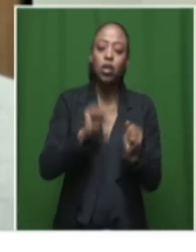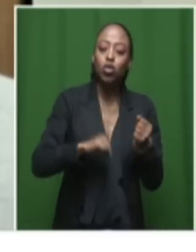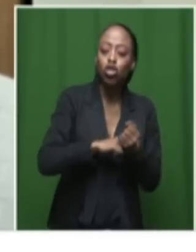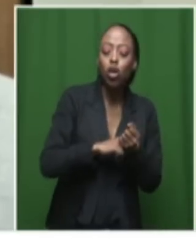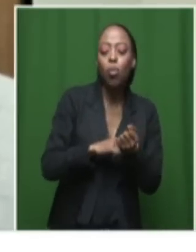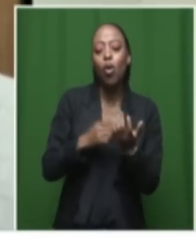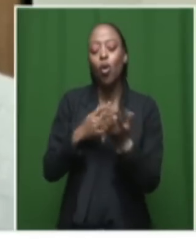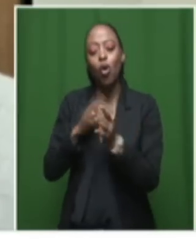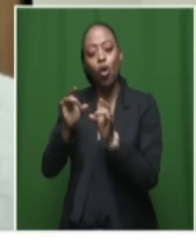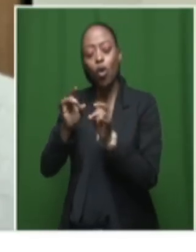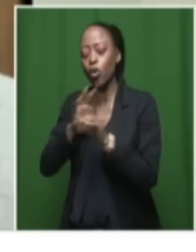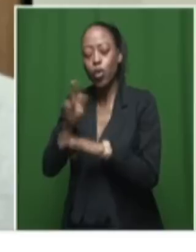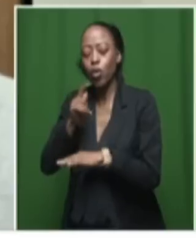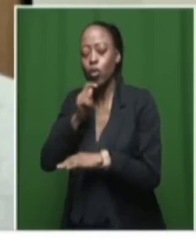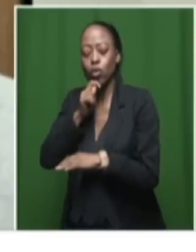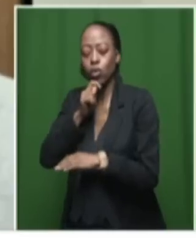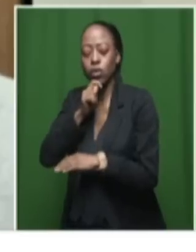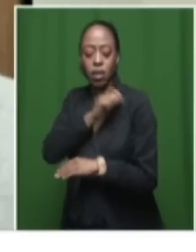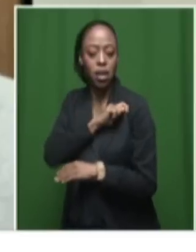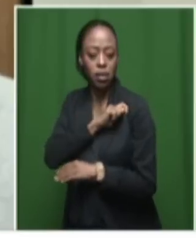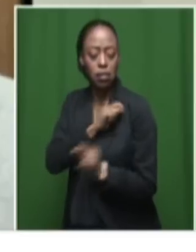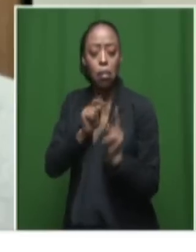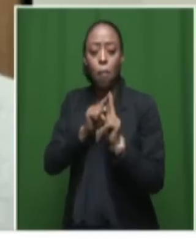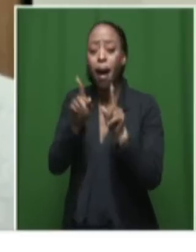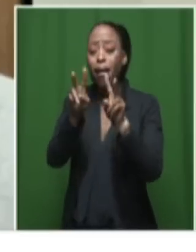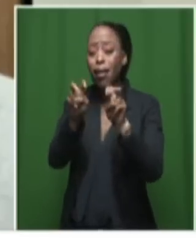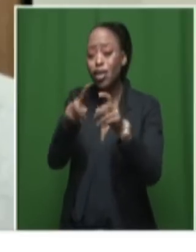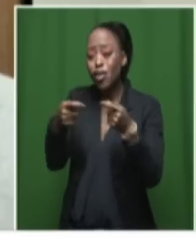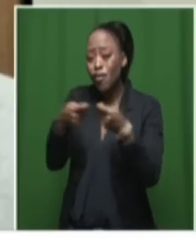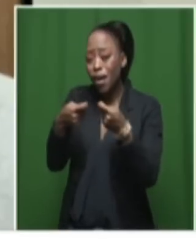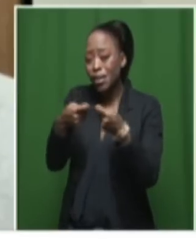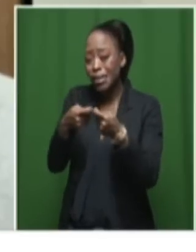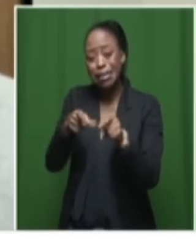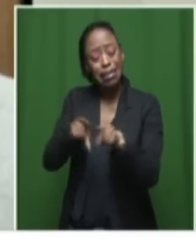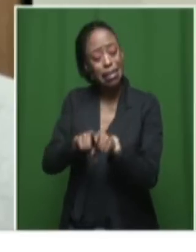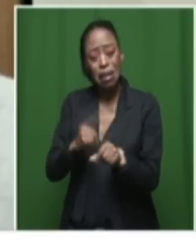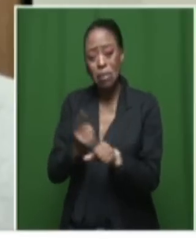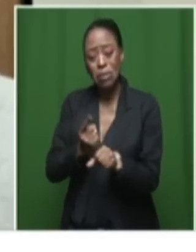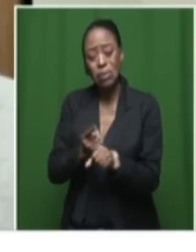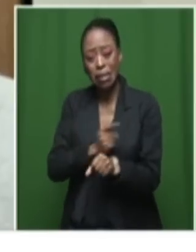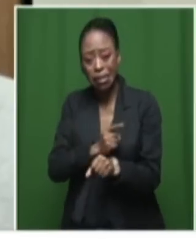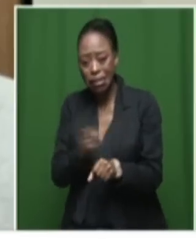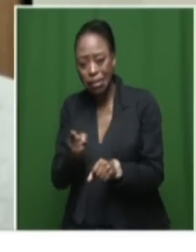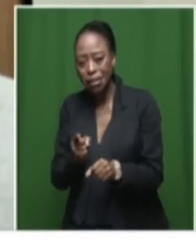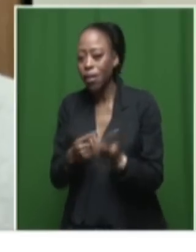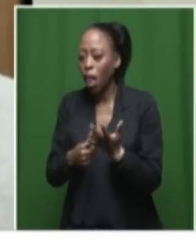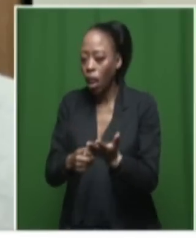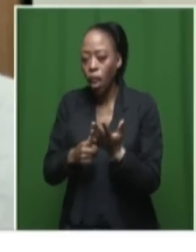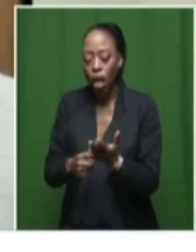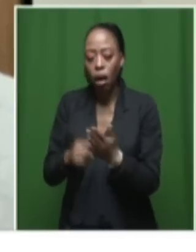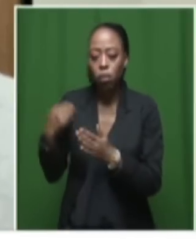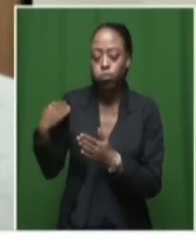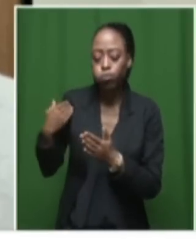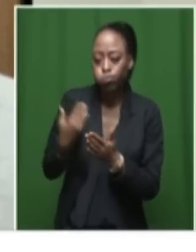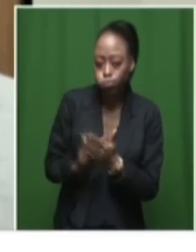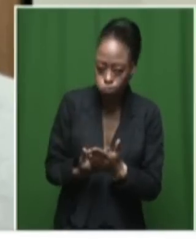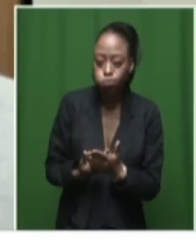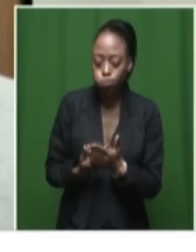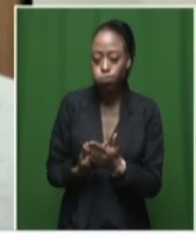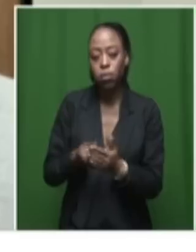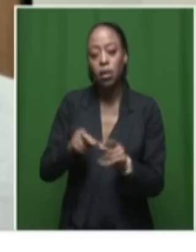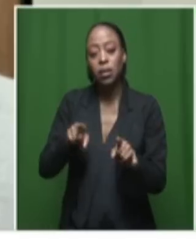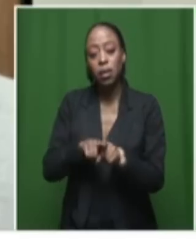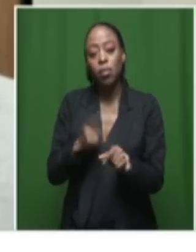it or not. However, the question of funding has been one that has been on the table for a long time. You